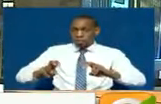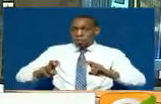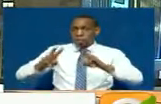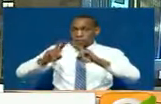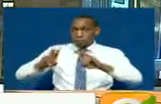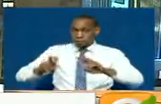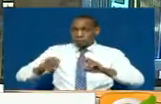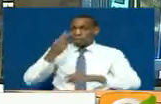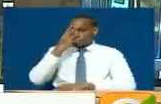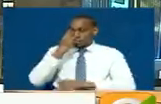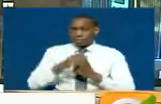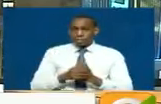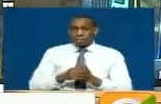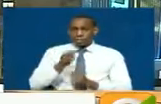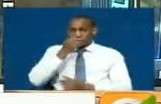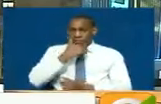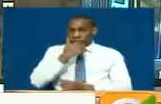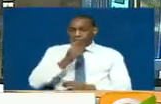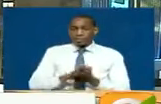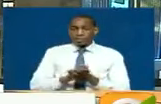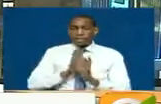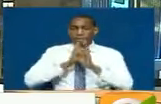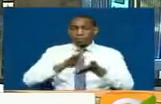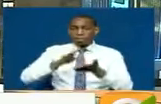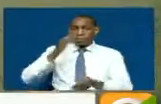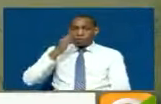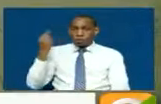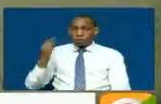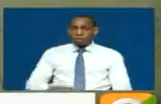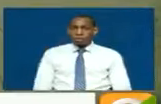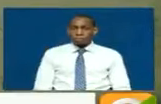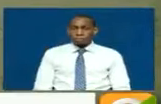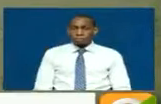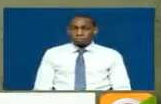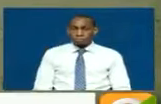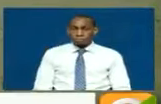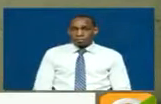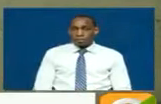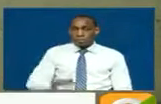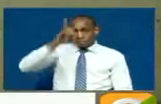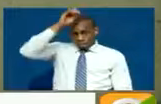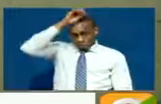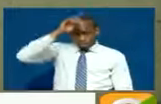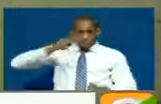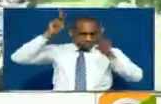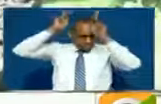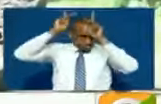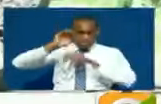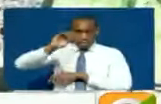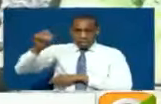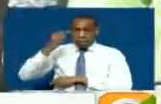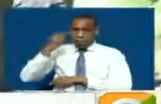search of more suspects. Hassan Mugambi gives us more details. A walk in Kulumbeni village of Kakamega